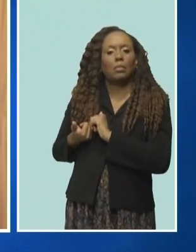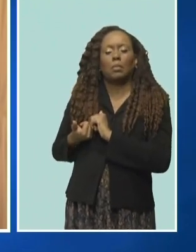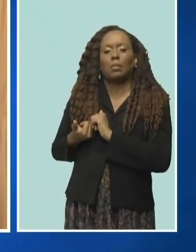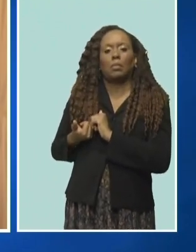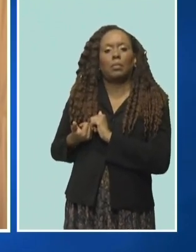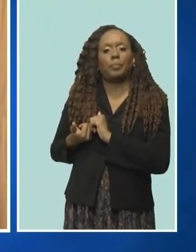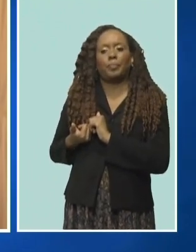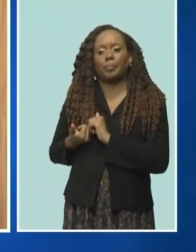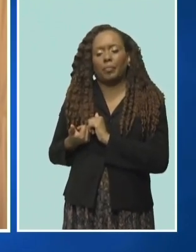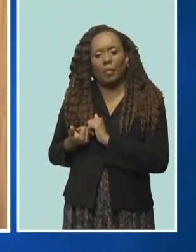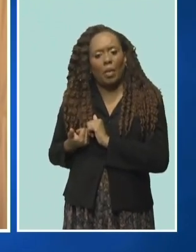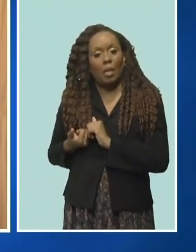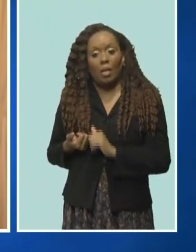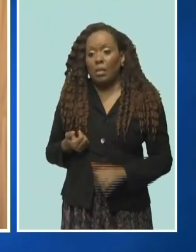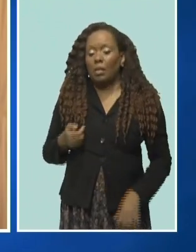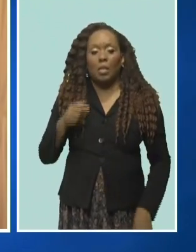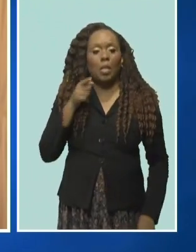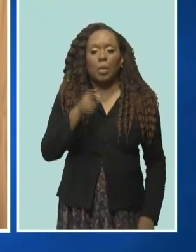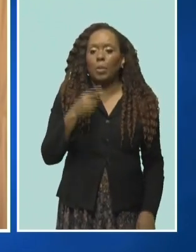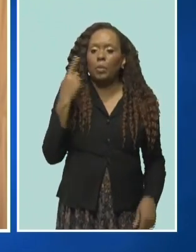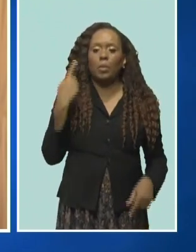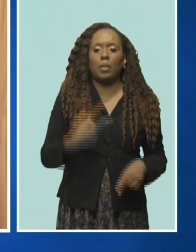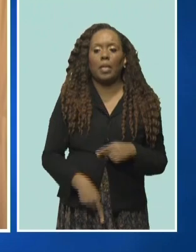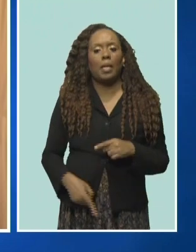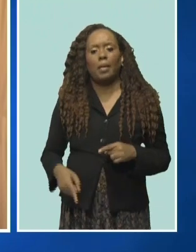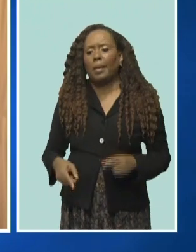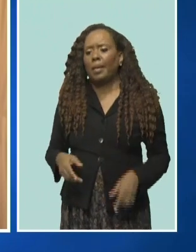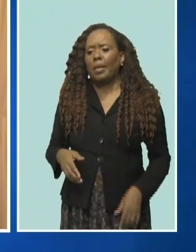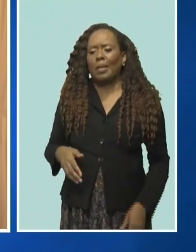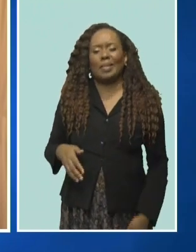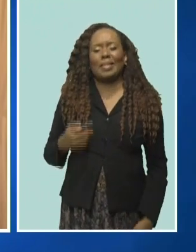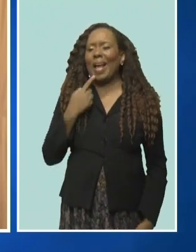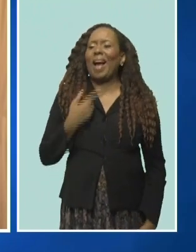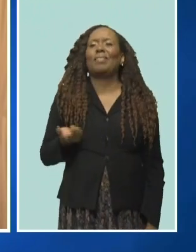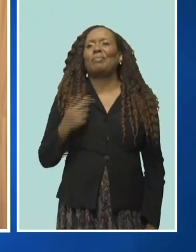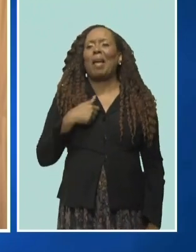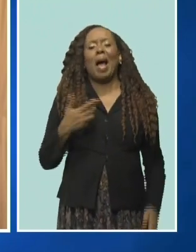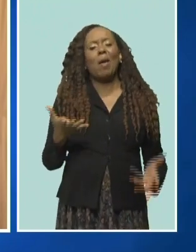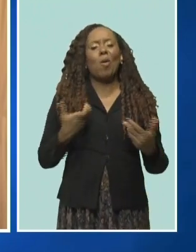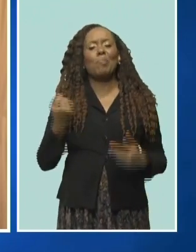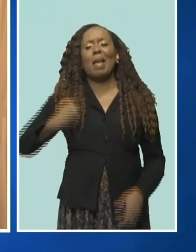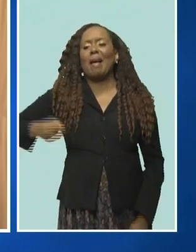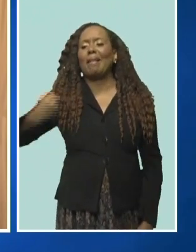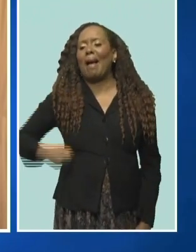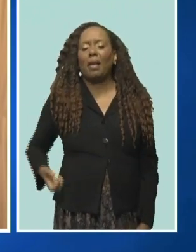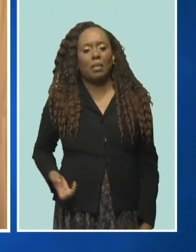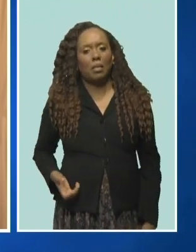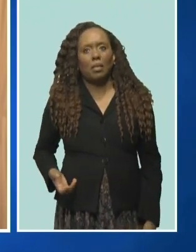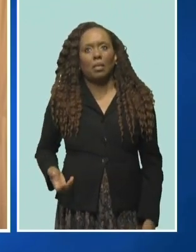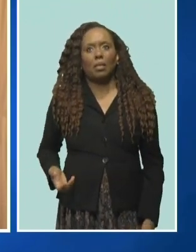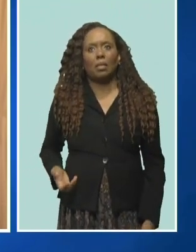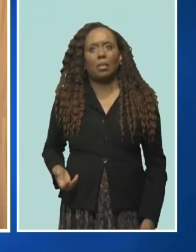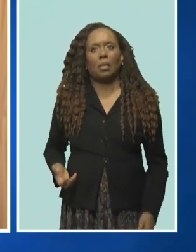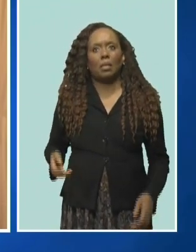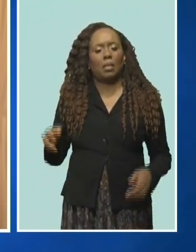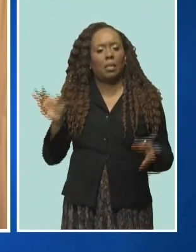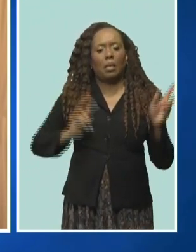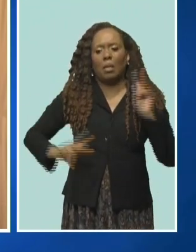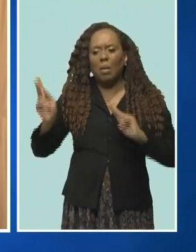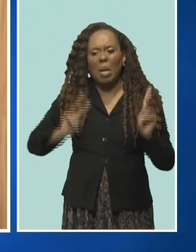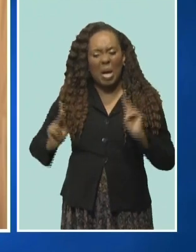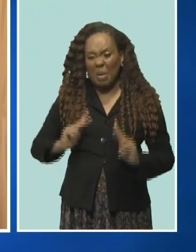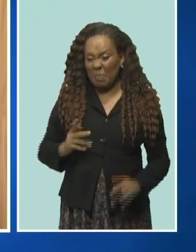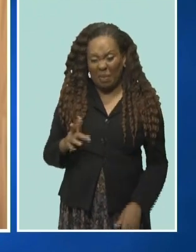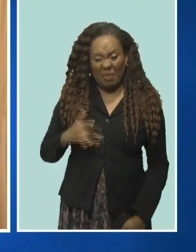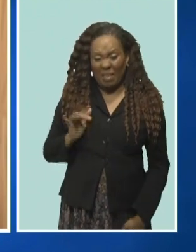to groups or gangs that have nothing at all to do with Barbados. They wouldn't even know the difference between 6 roads and 6 men's.